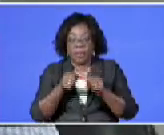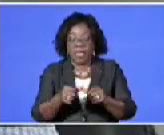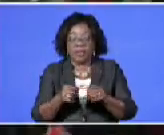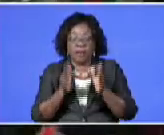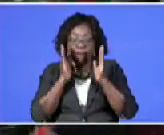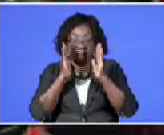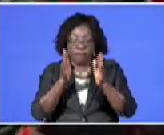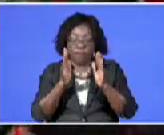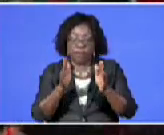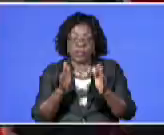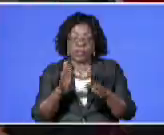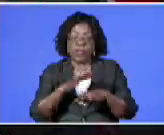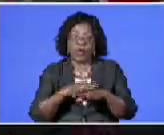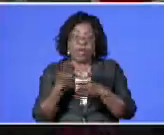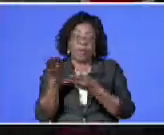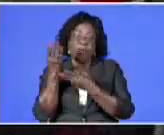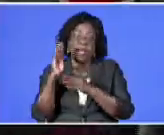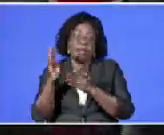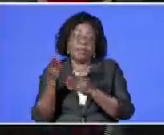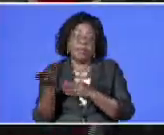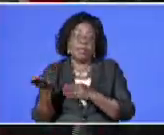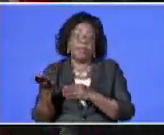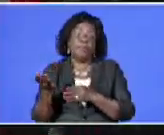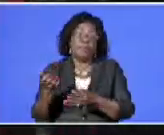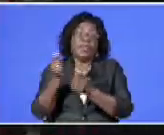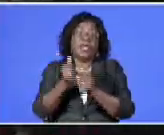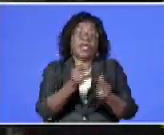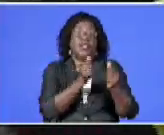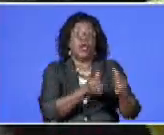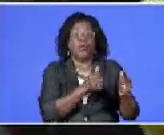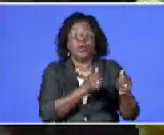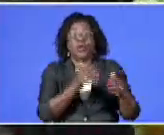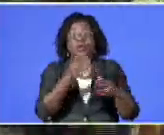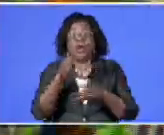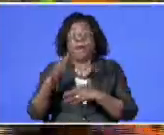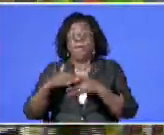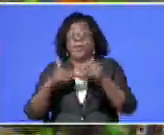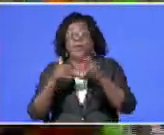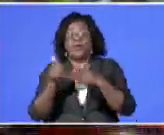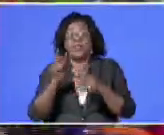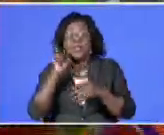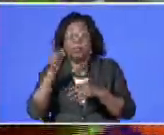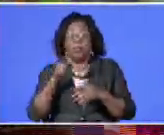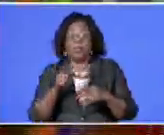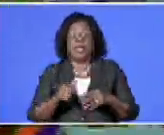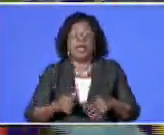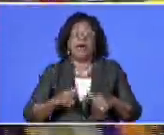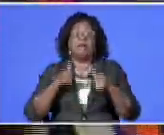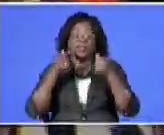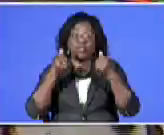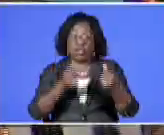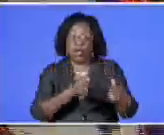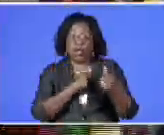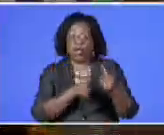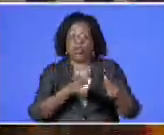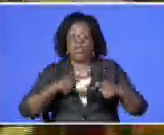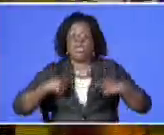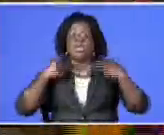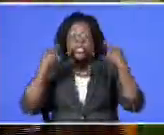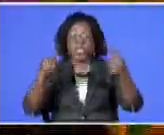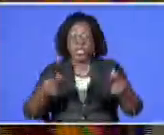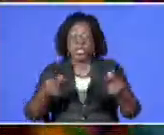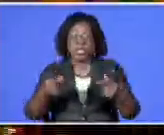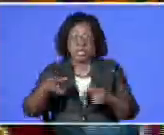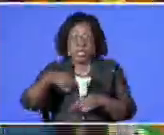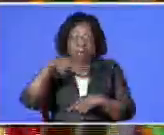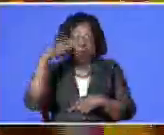Bahamian. A Junkanoo museum will have Junkanoo giants Percy Vola Francis and Arlene Nash Ferguson work as consultants